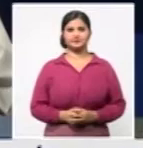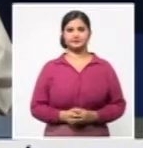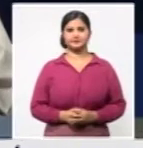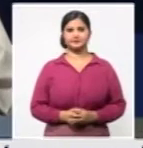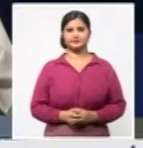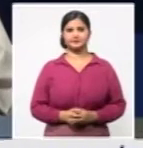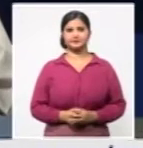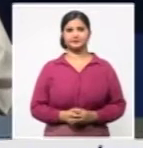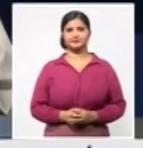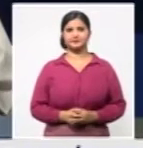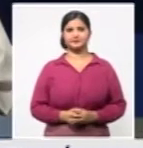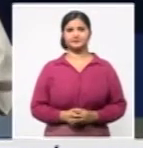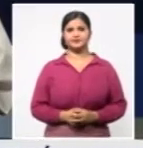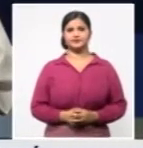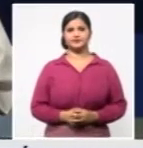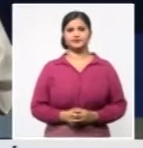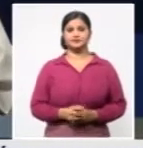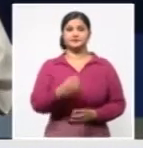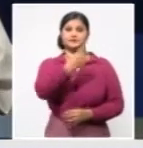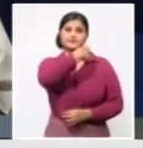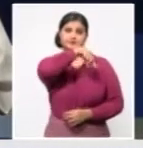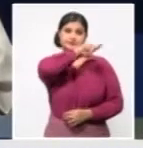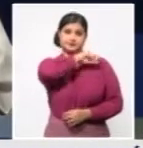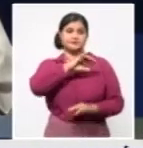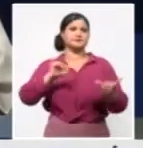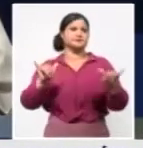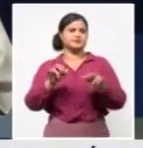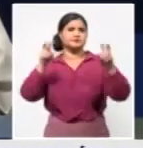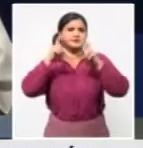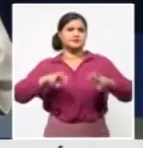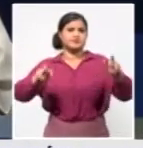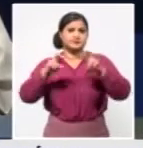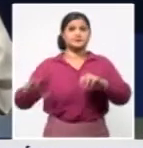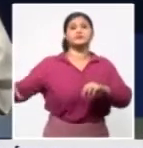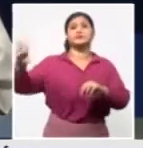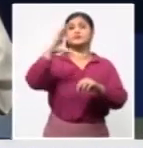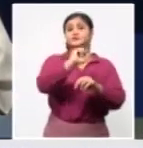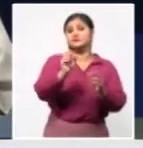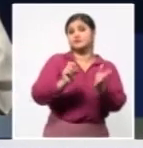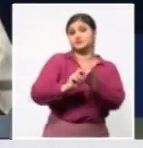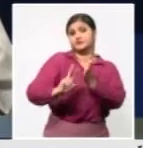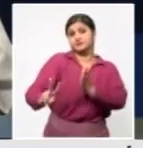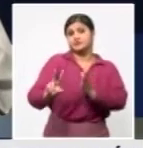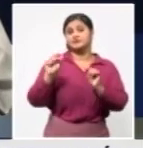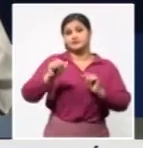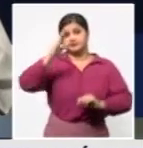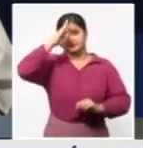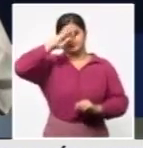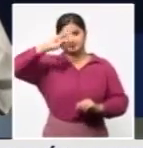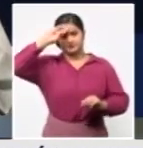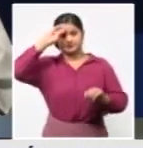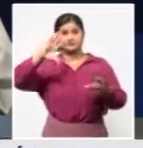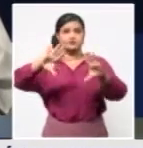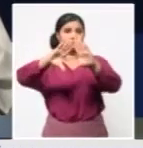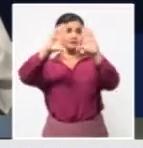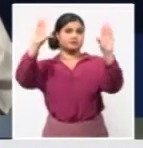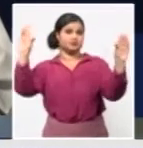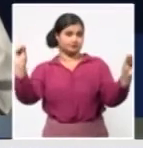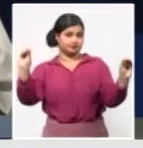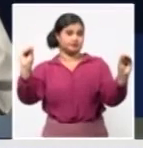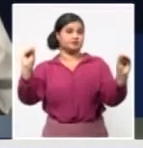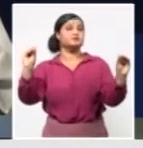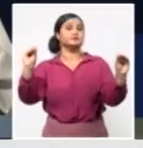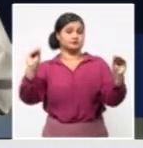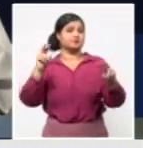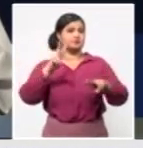2 cases confirmed yesterday, as we have seen previously, are both Cubans. One is a contact from a previously